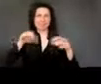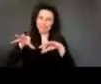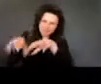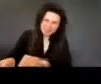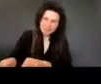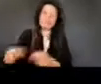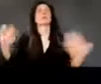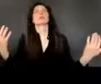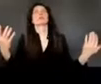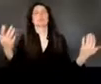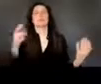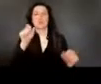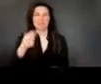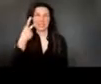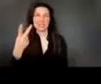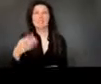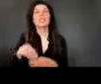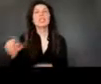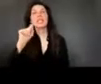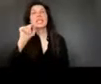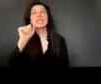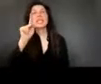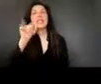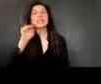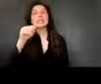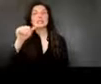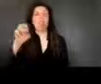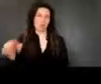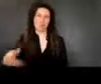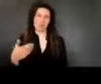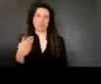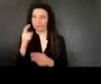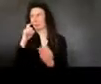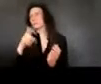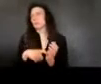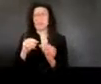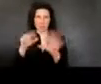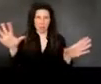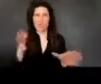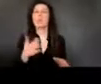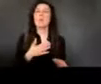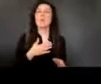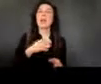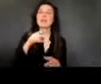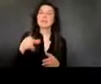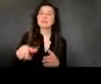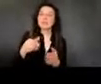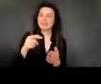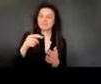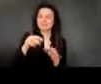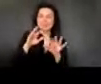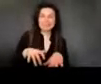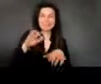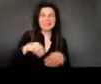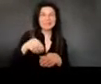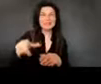in a so many words in the text. I don't want to go into that again, but the buildings that are being demolished, the buildings that are being rebuilt